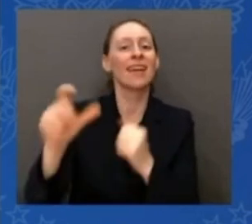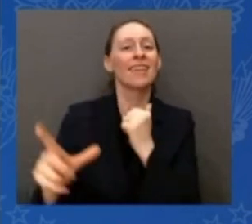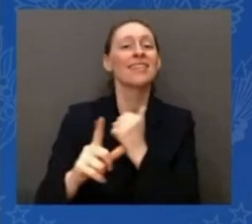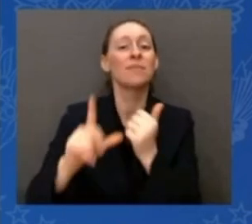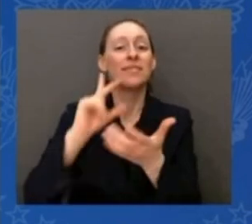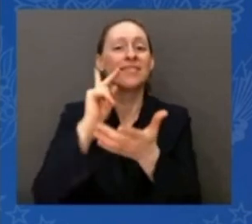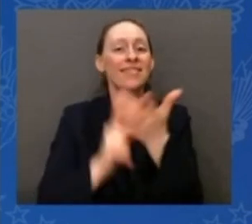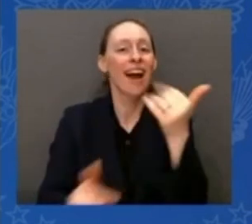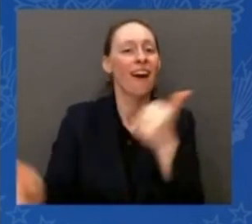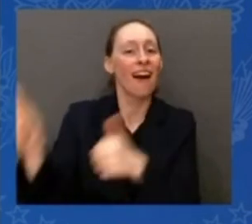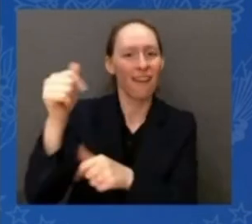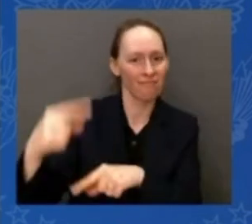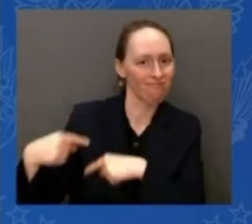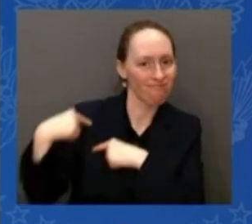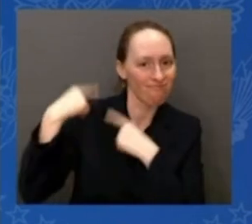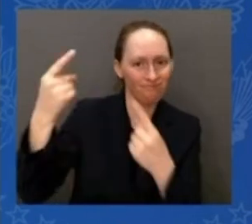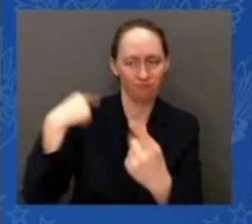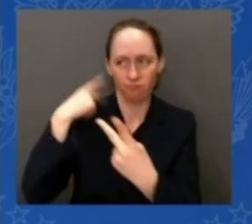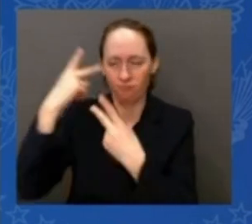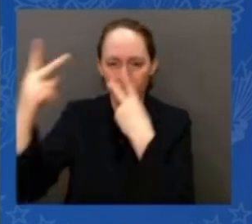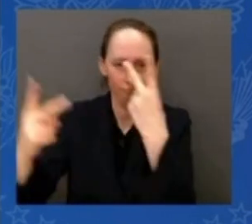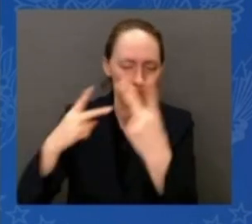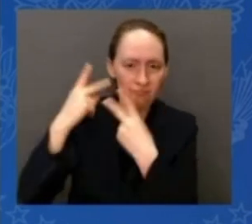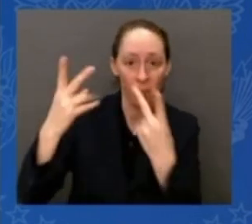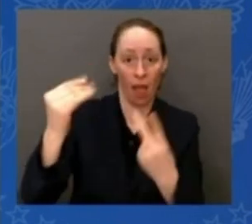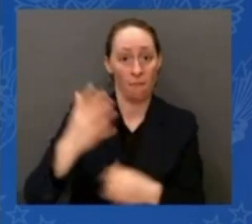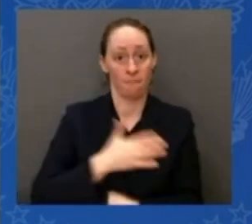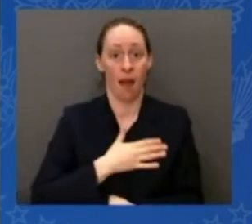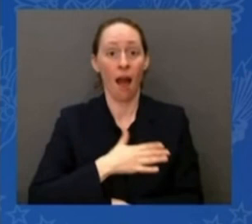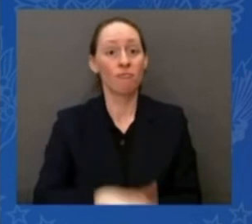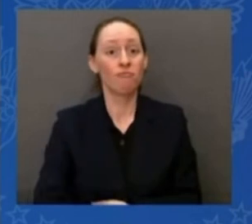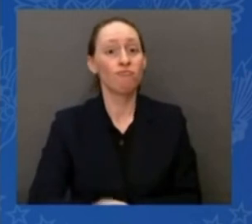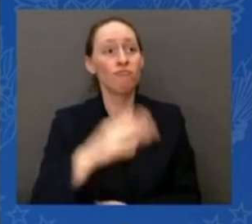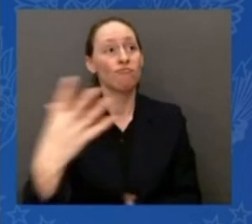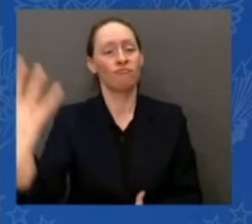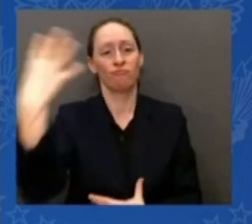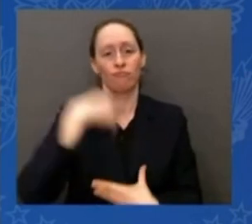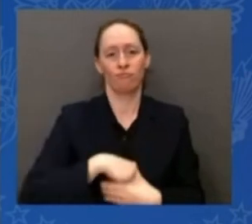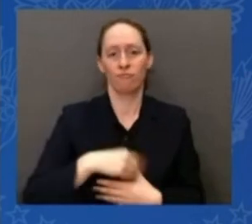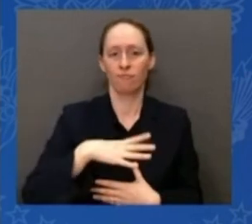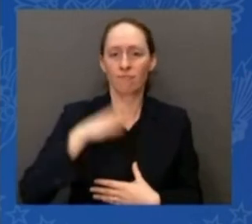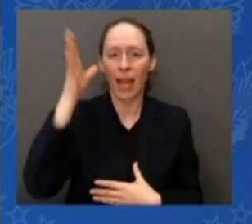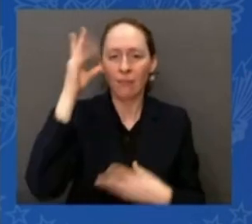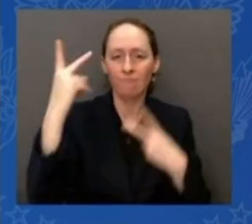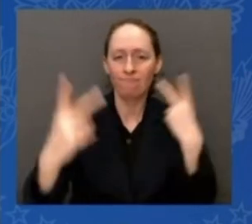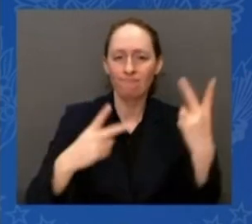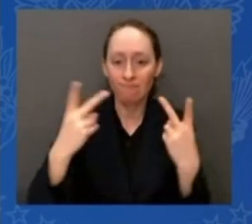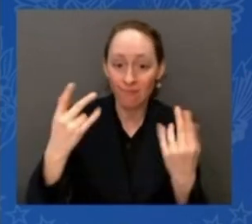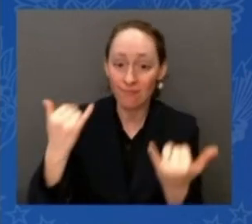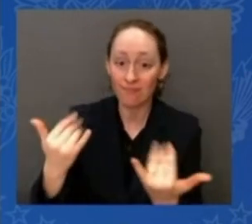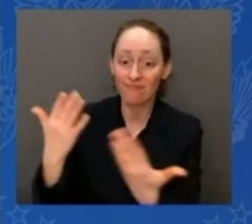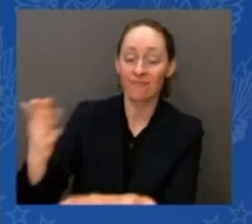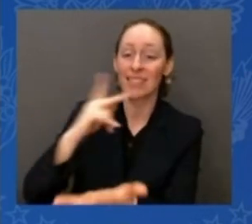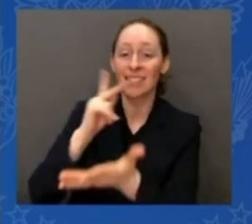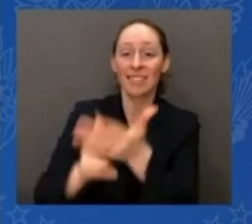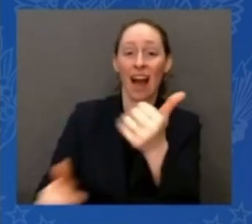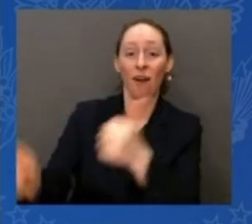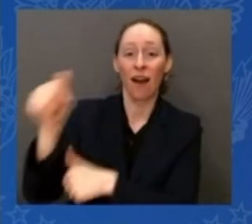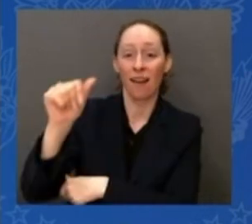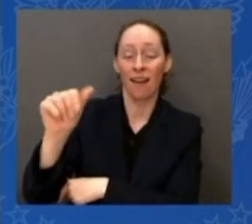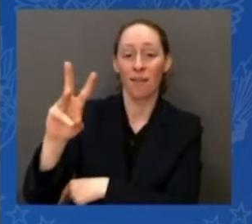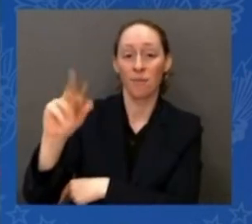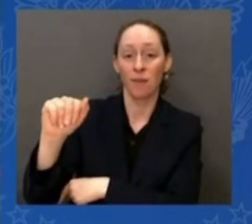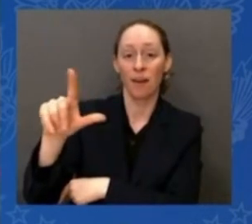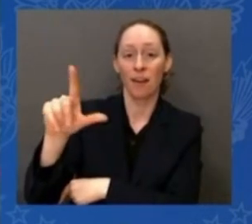To Secretary Marty Walsh, with whom I have worked side by side, you embraced a true,